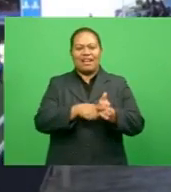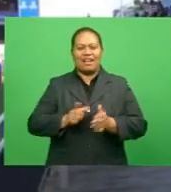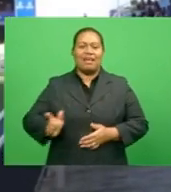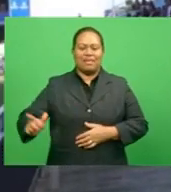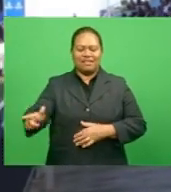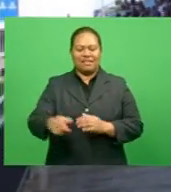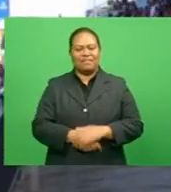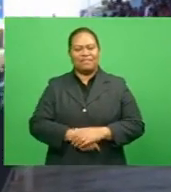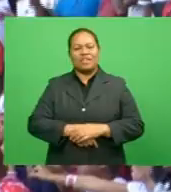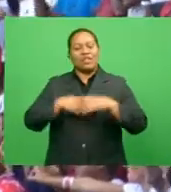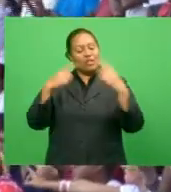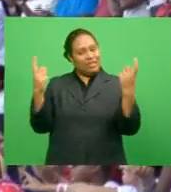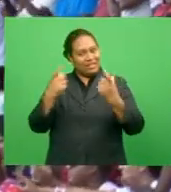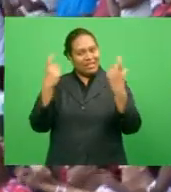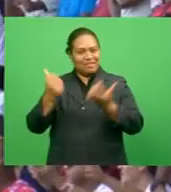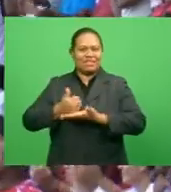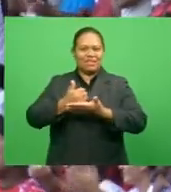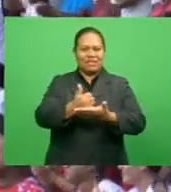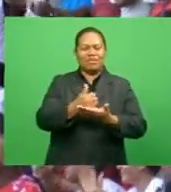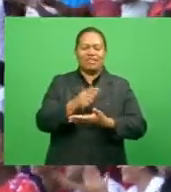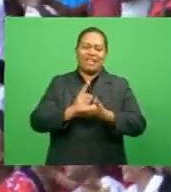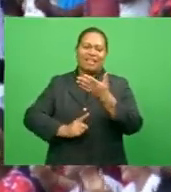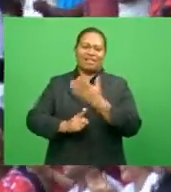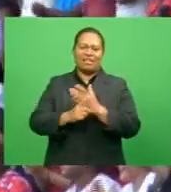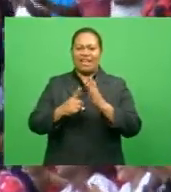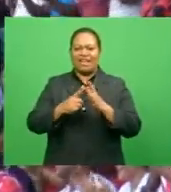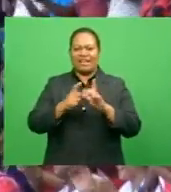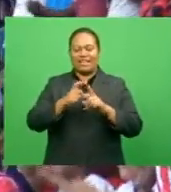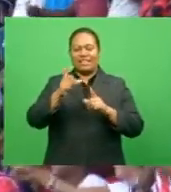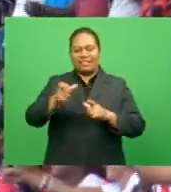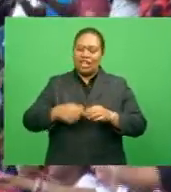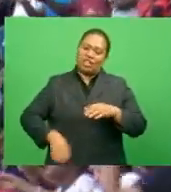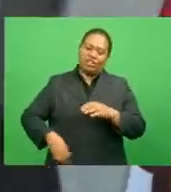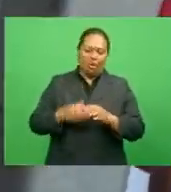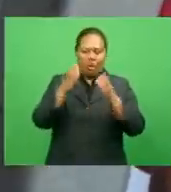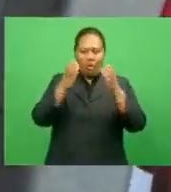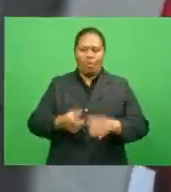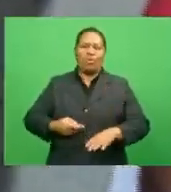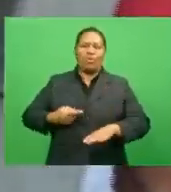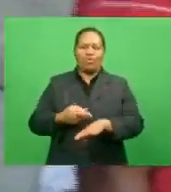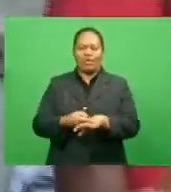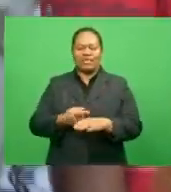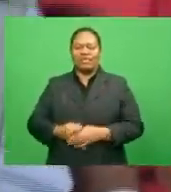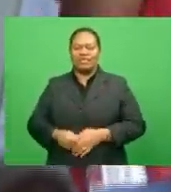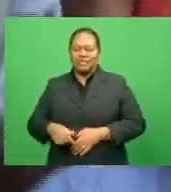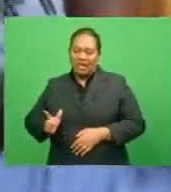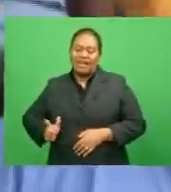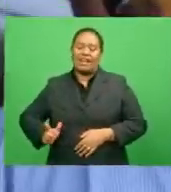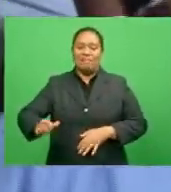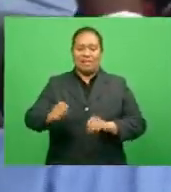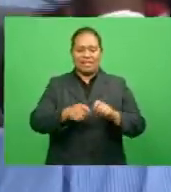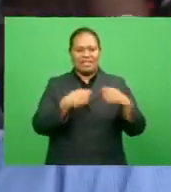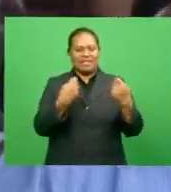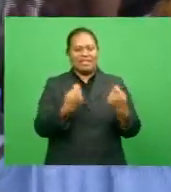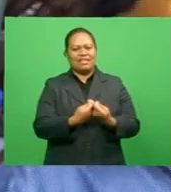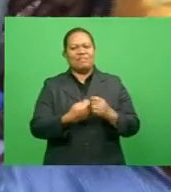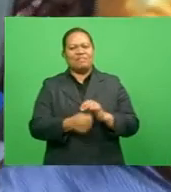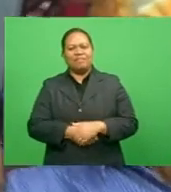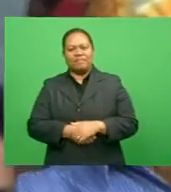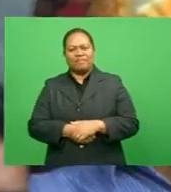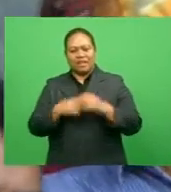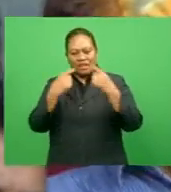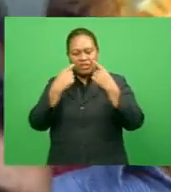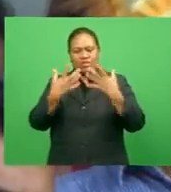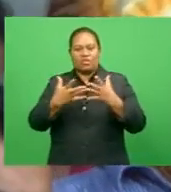likely celebrate the historical back-to-back IDC wins this whole week, and the Mbambasing Lions are expected to roar louder in